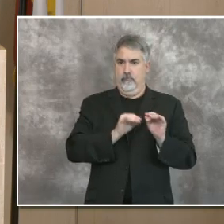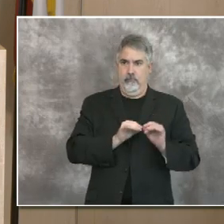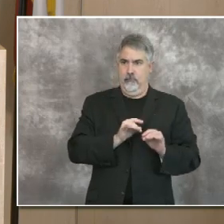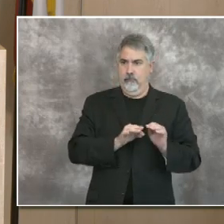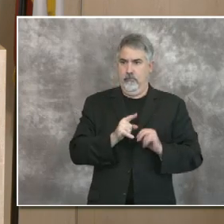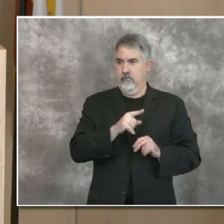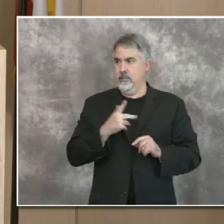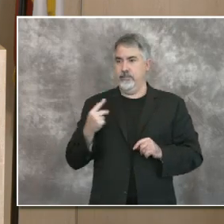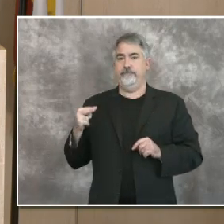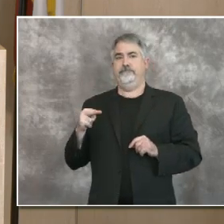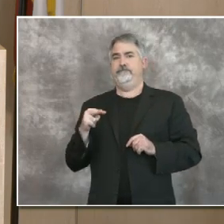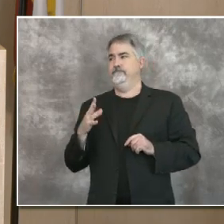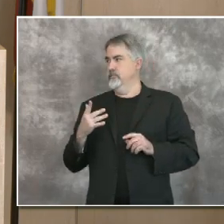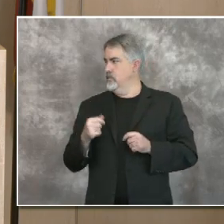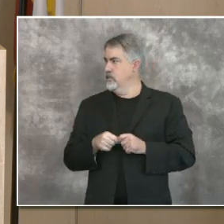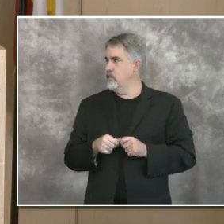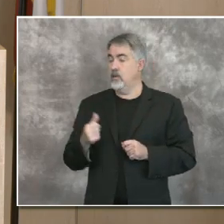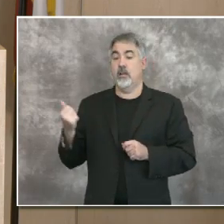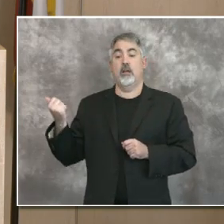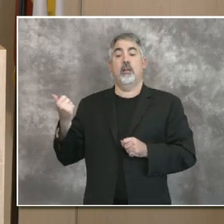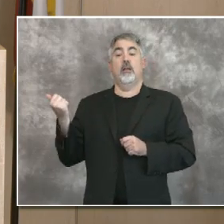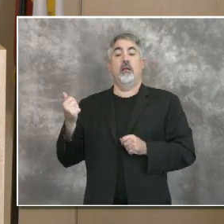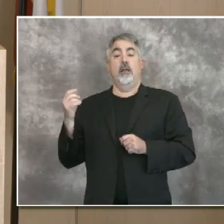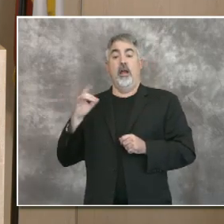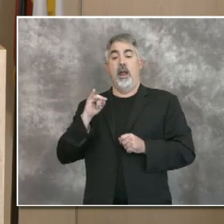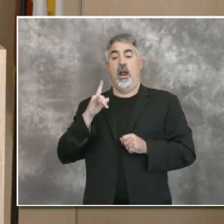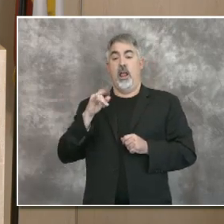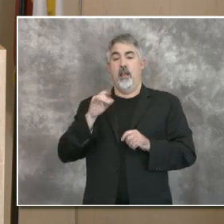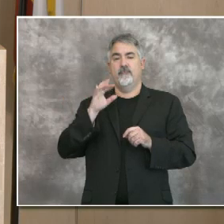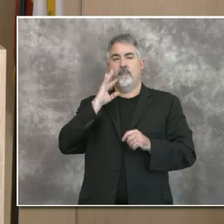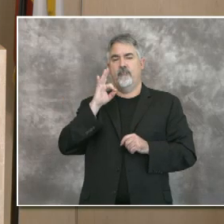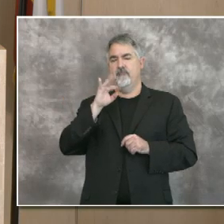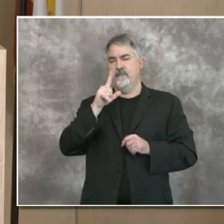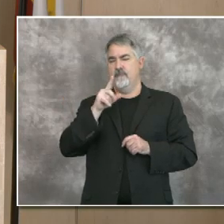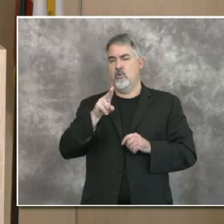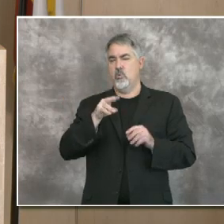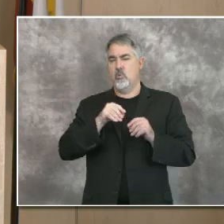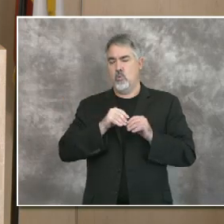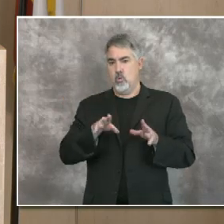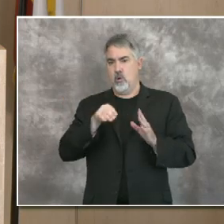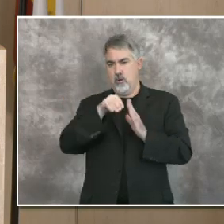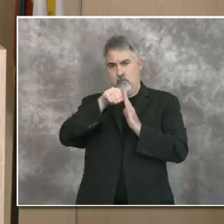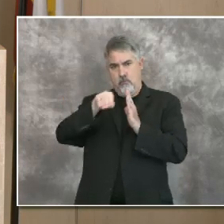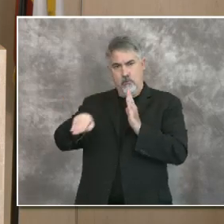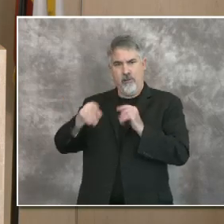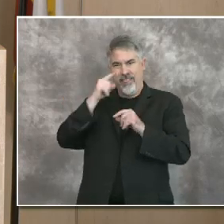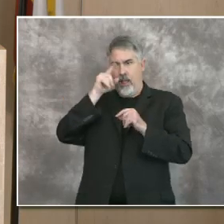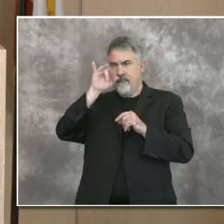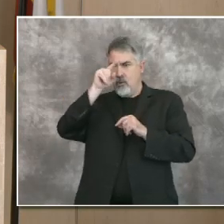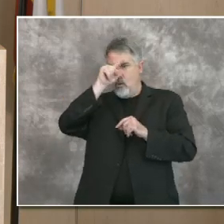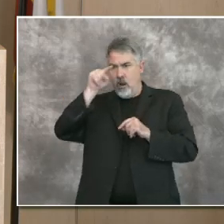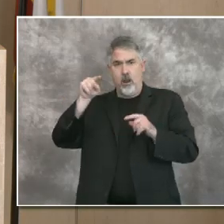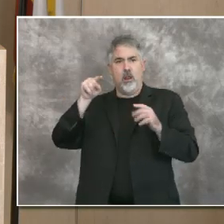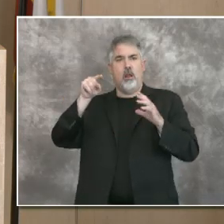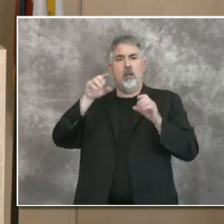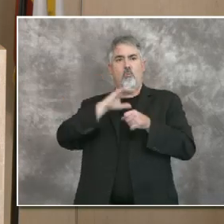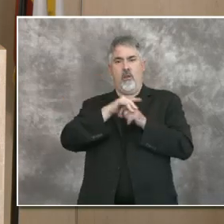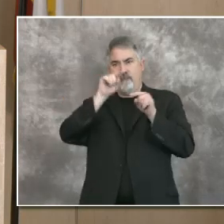cases. So we are trending in the right direction for both of those 2 metrics.